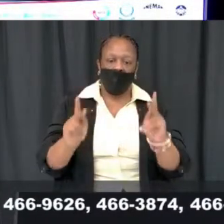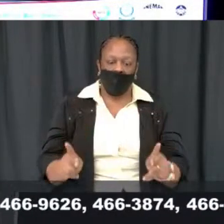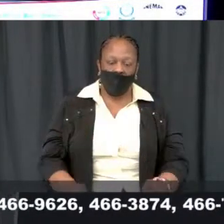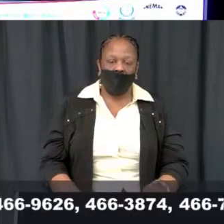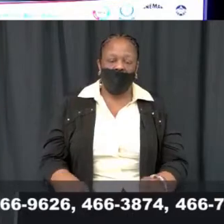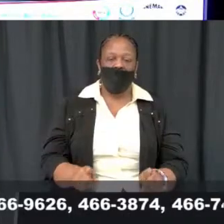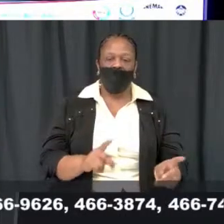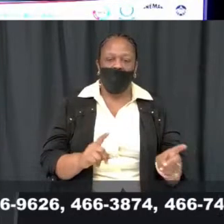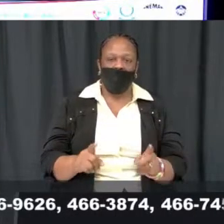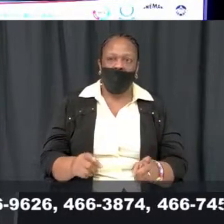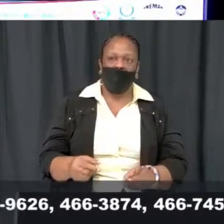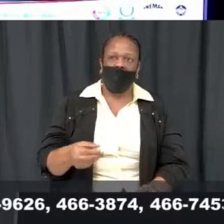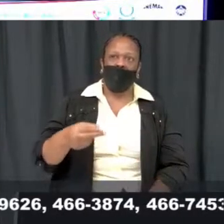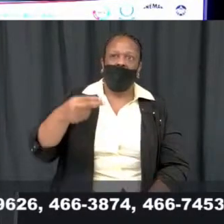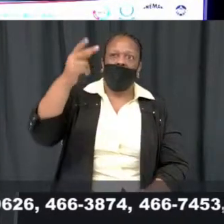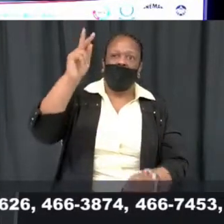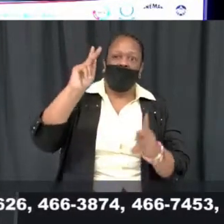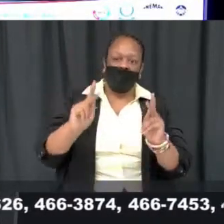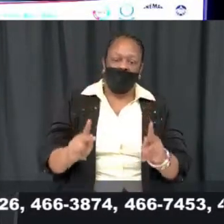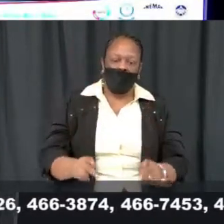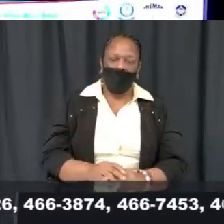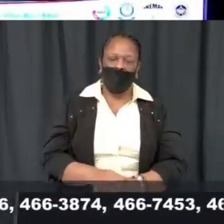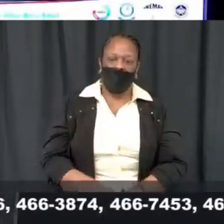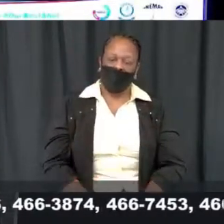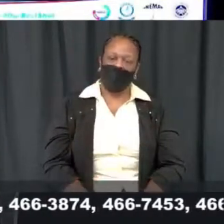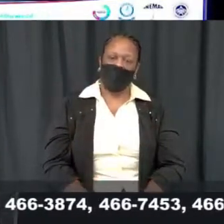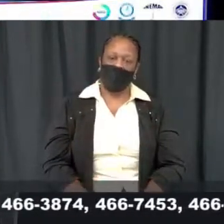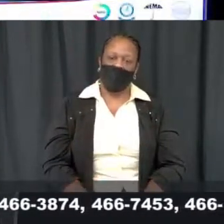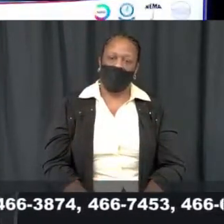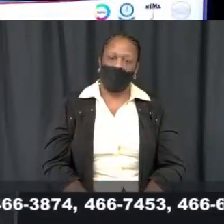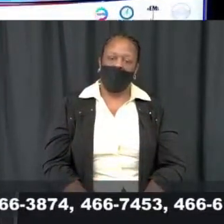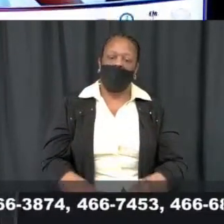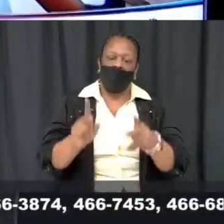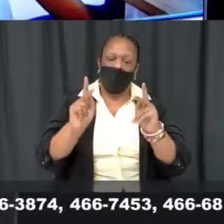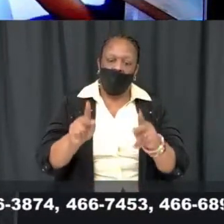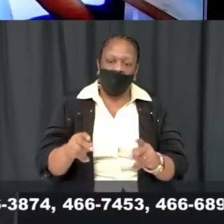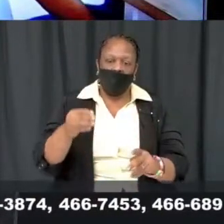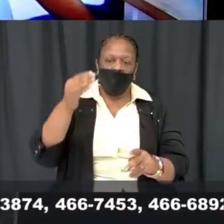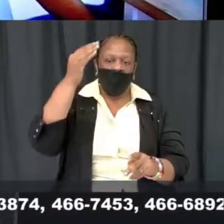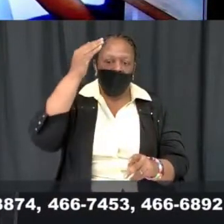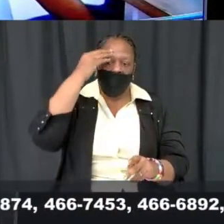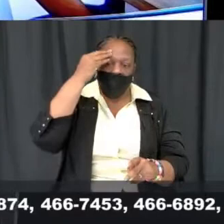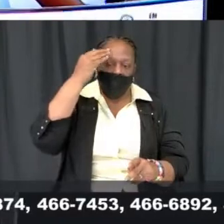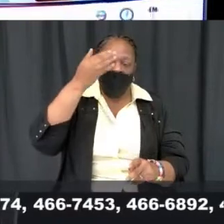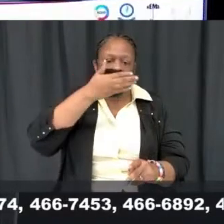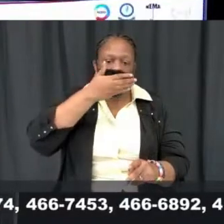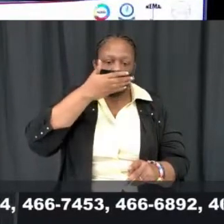this. I need not name them because I think you know who they are.